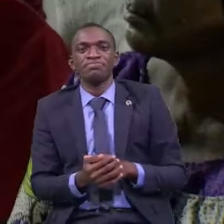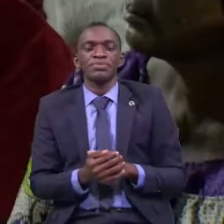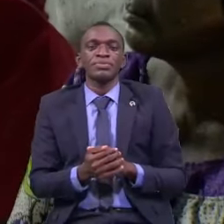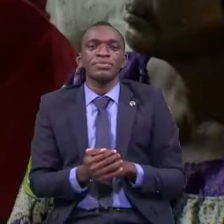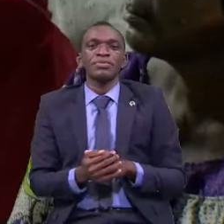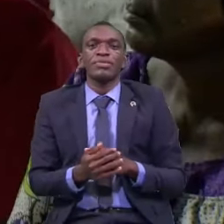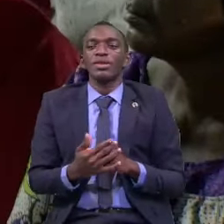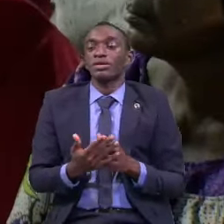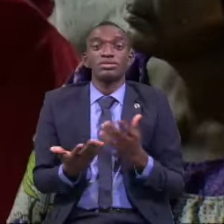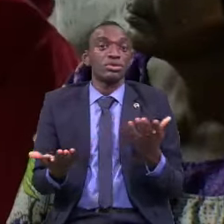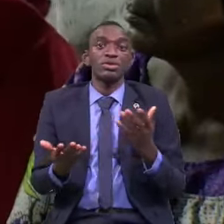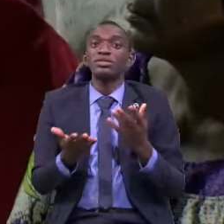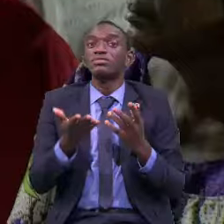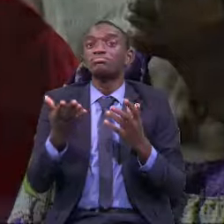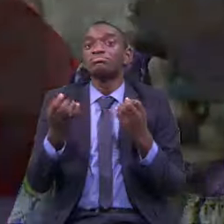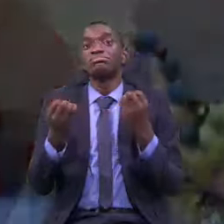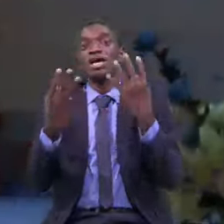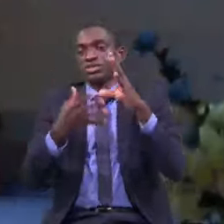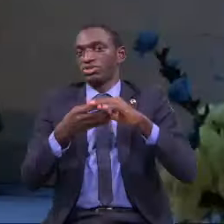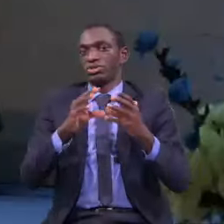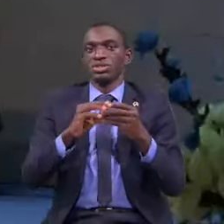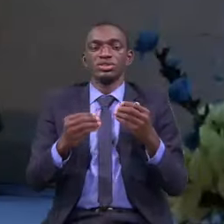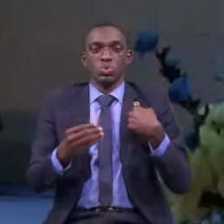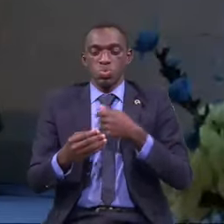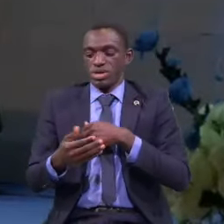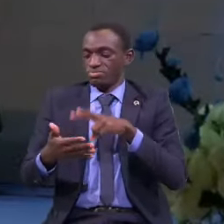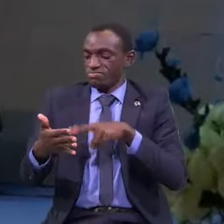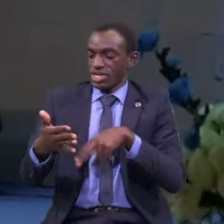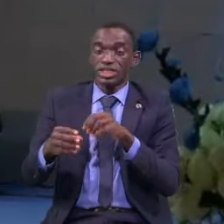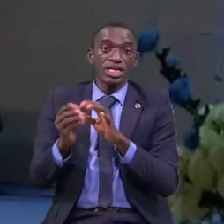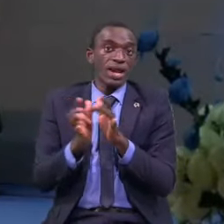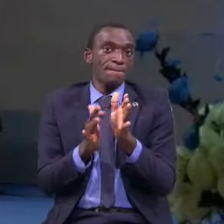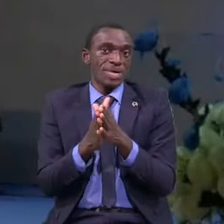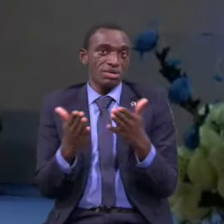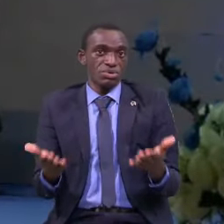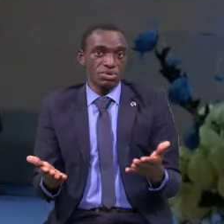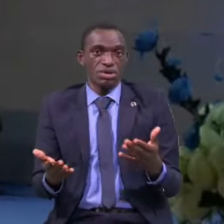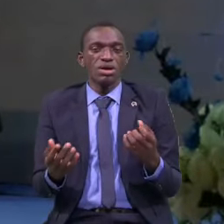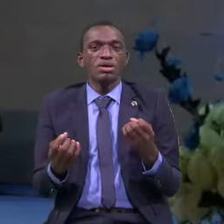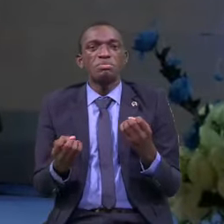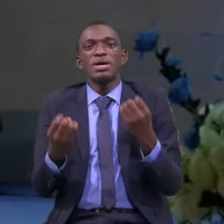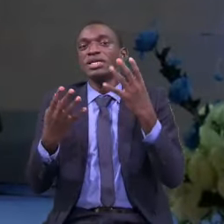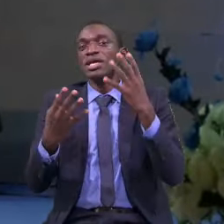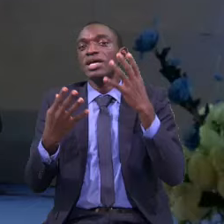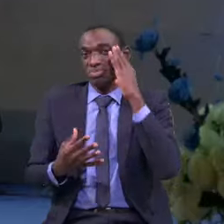There are stories we read in the Bible. There are experiences of others that we